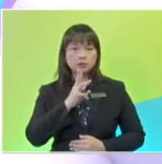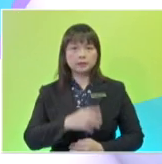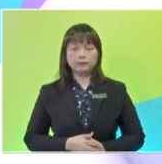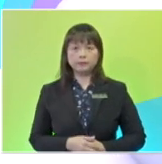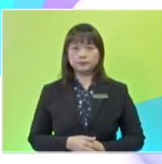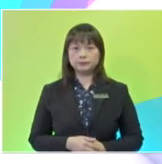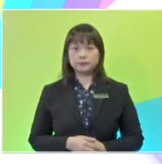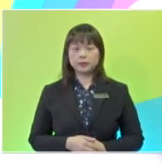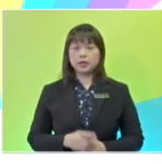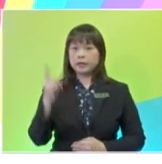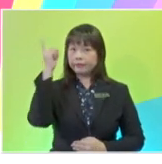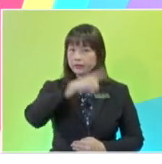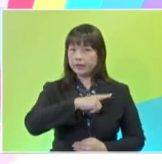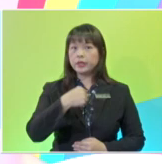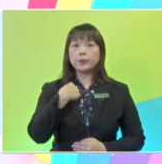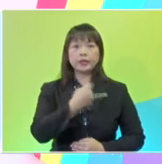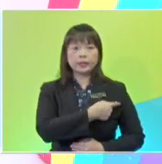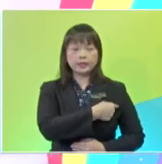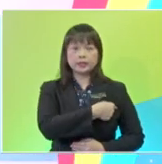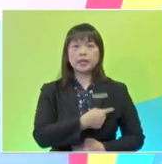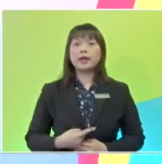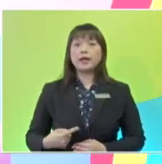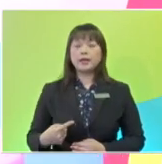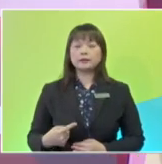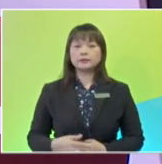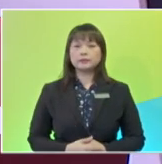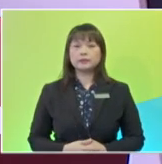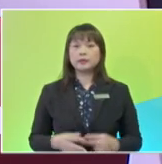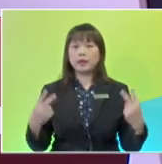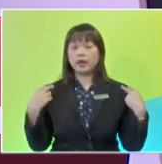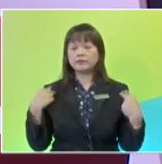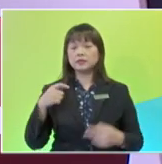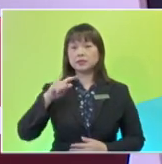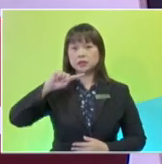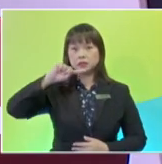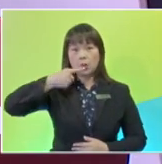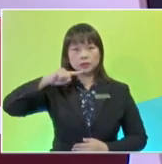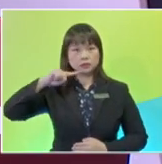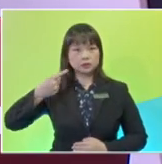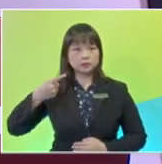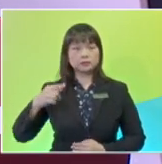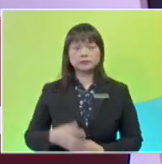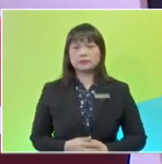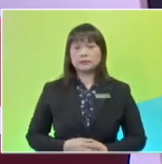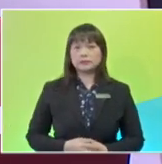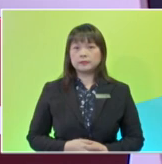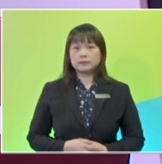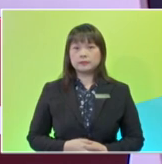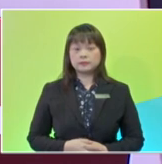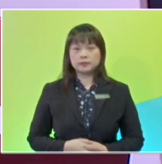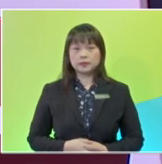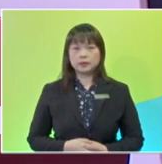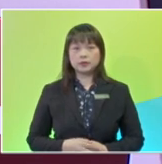So in front of us we have this corn kernel. Okay. So we're going to do a simple experiment where we are